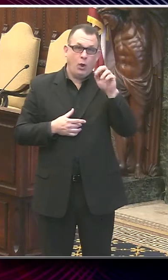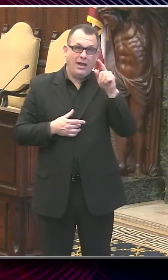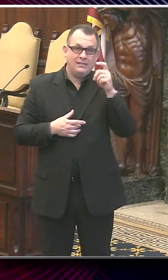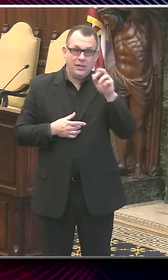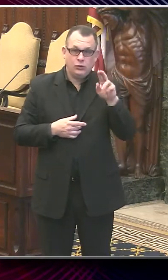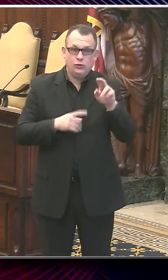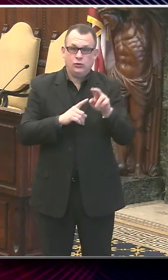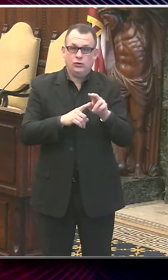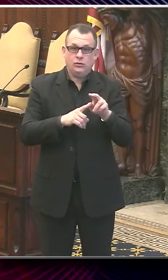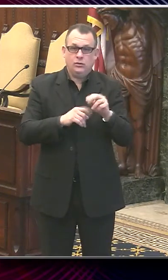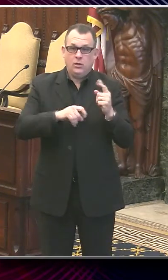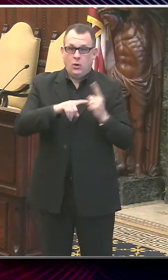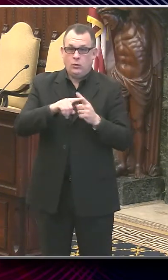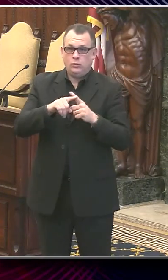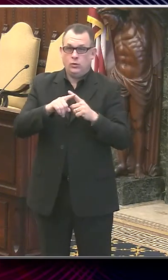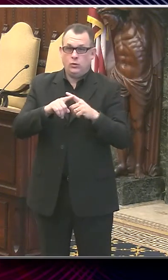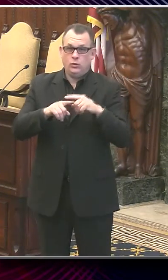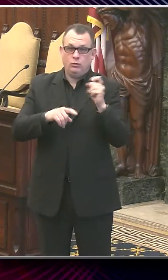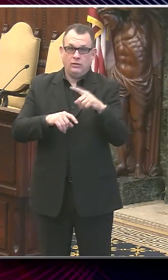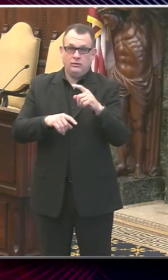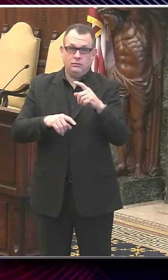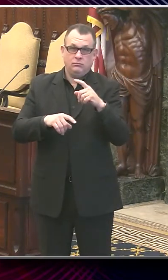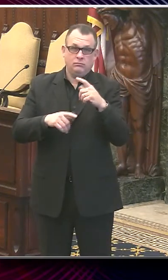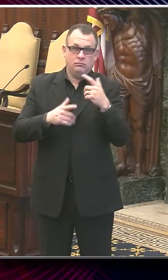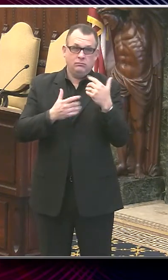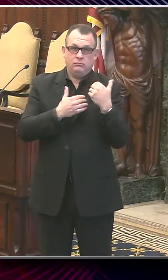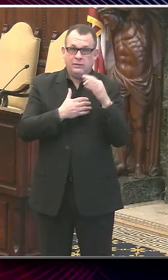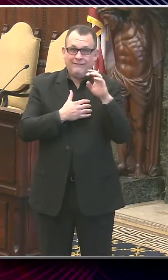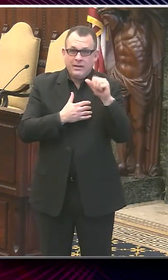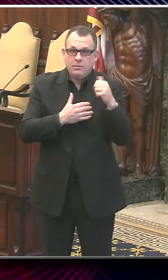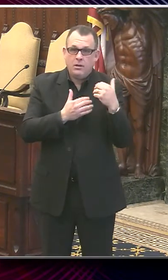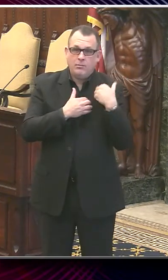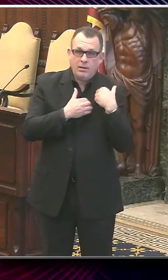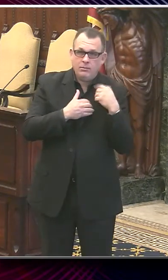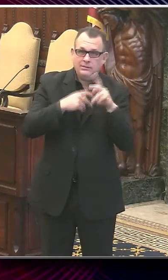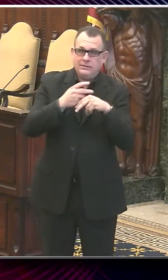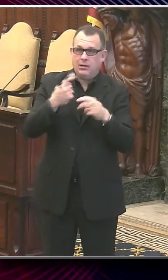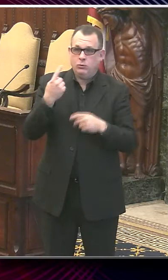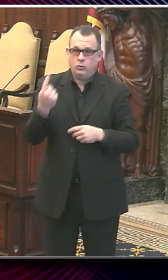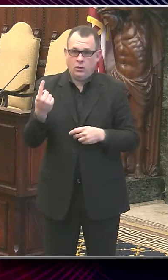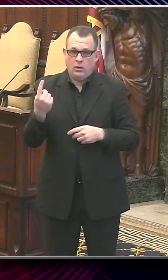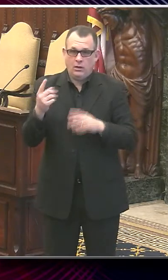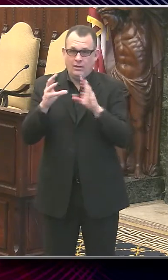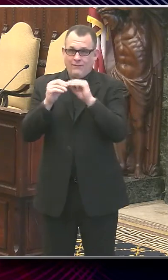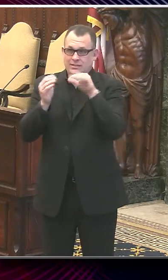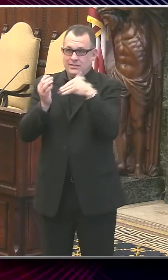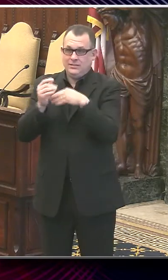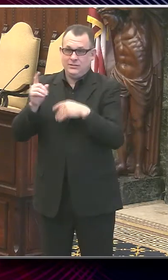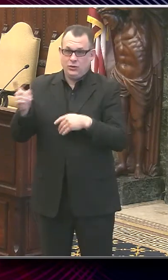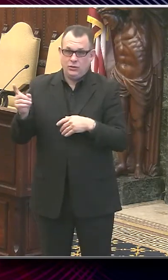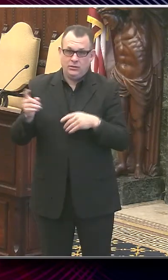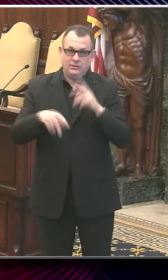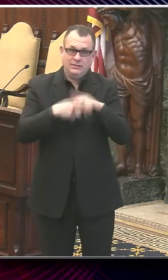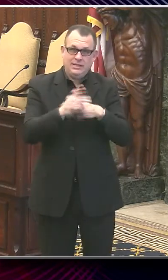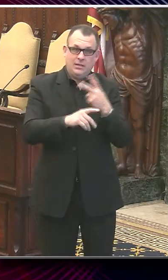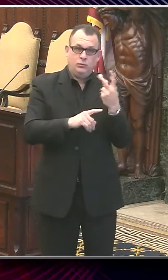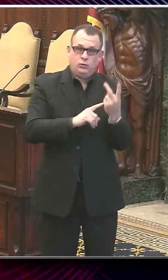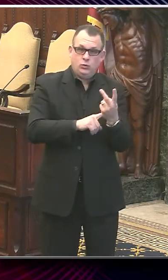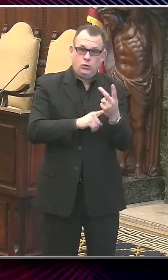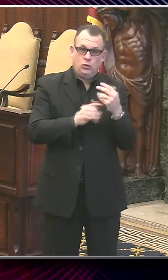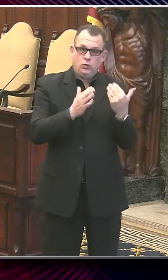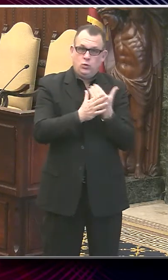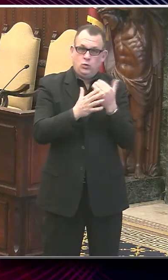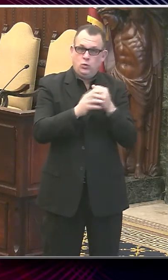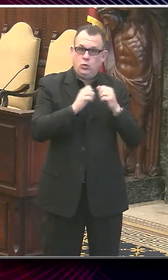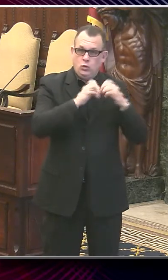questions on FEMA's role in both the Type 1 vaccination site at the Convention Center, as well as plans for that Type 2